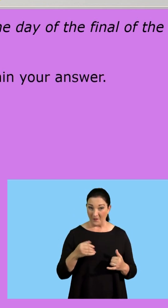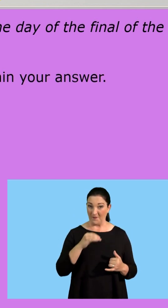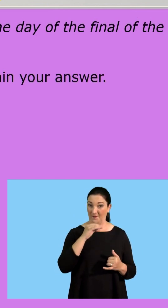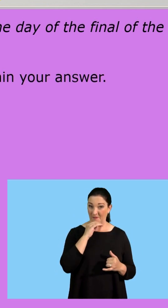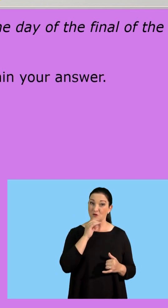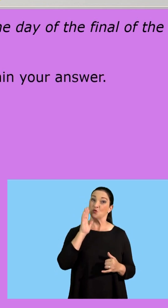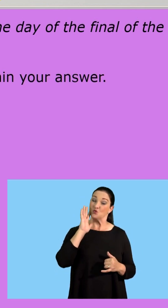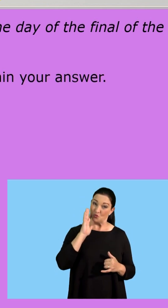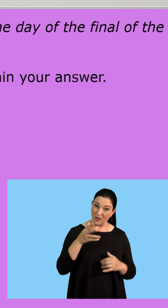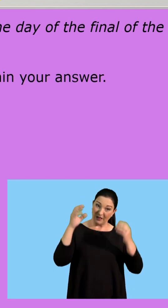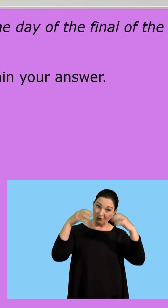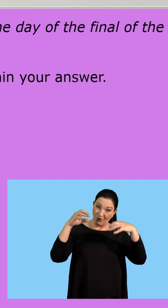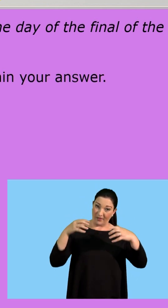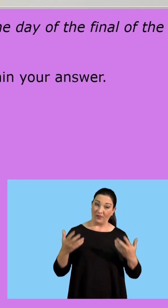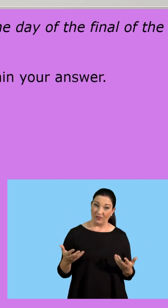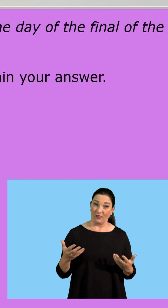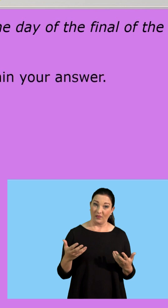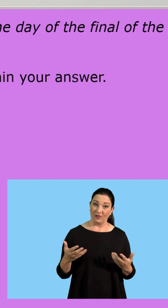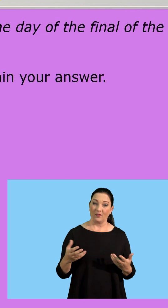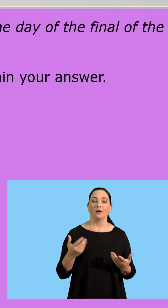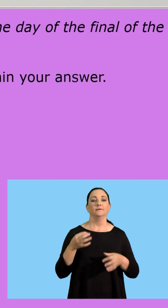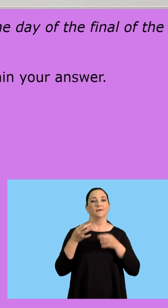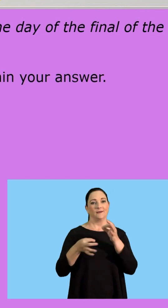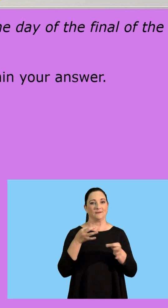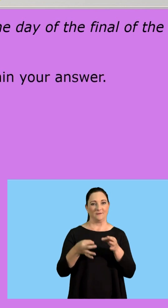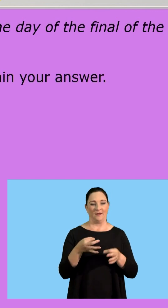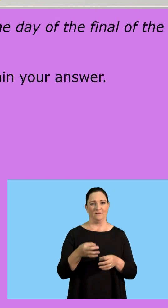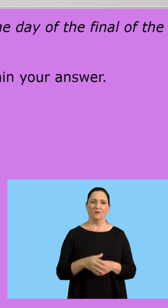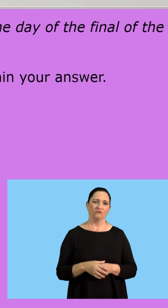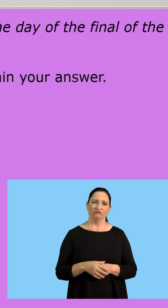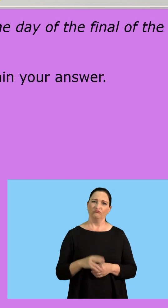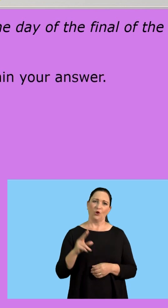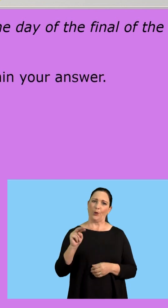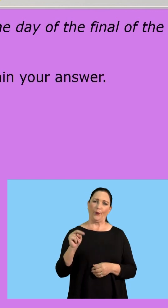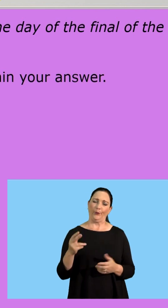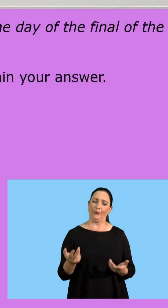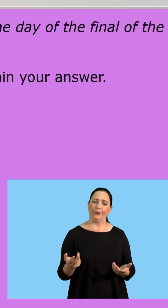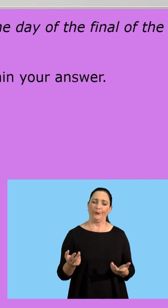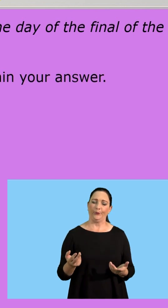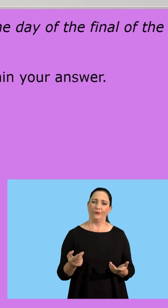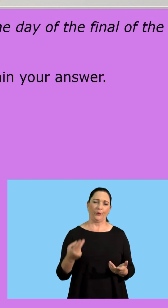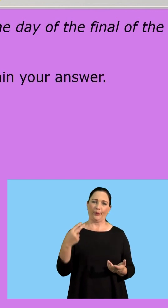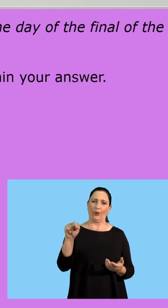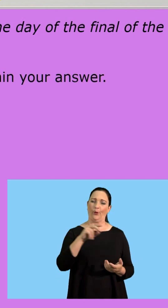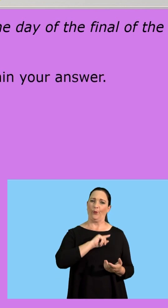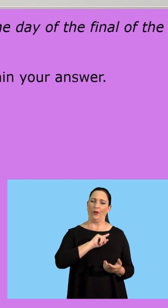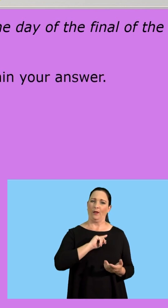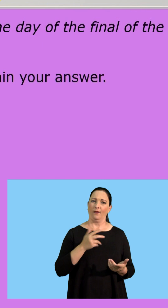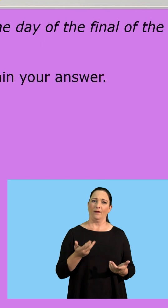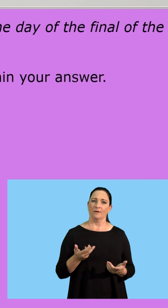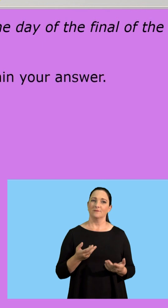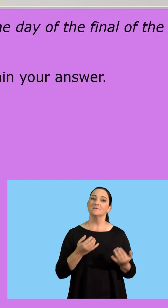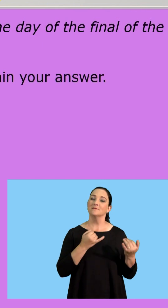saying, does it mean that it will rain on that day? Explain your answer. So the answer here will be no. Okay, why am I saying